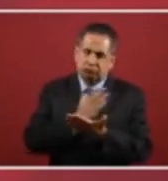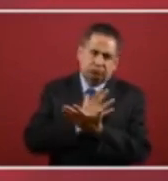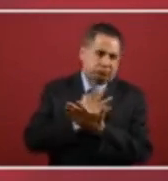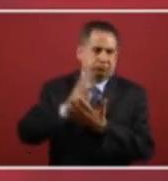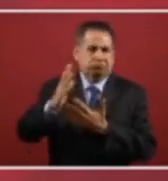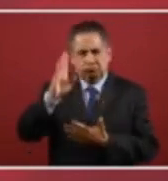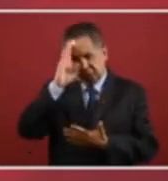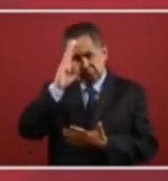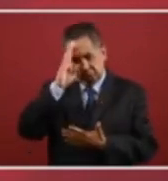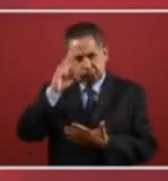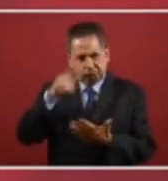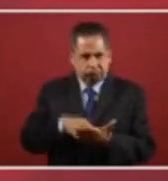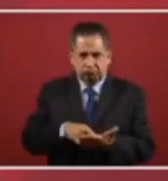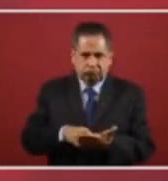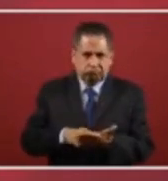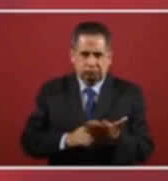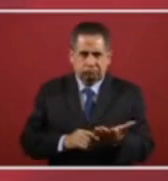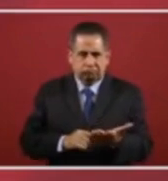excessive